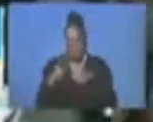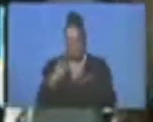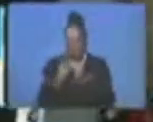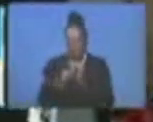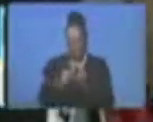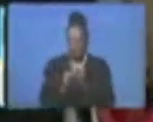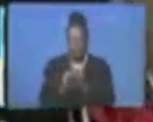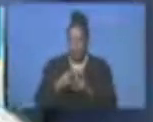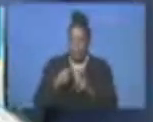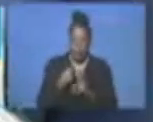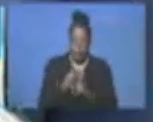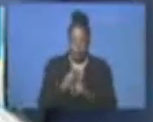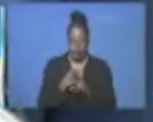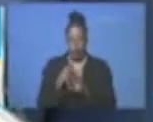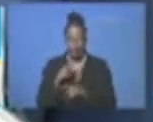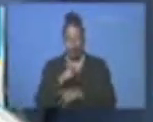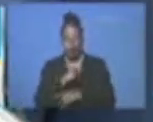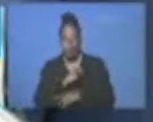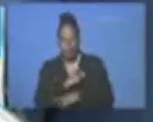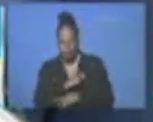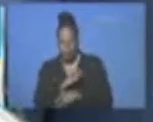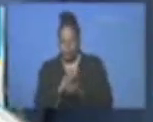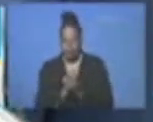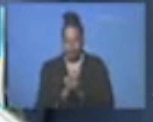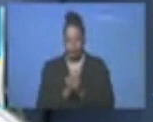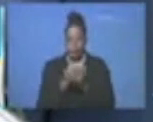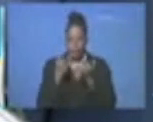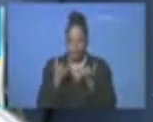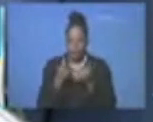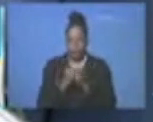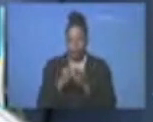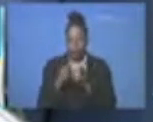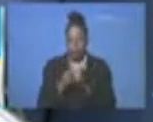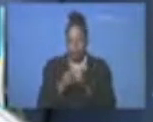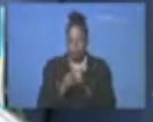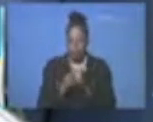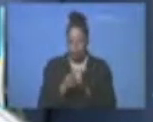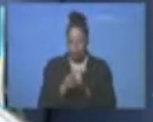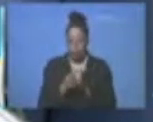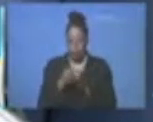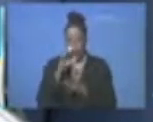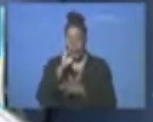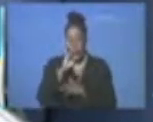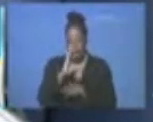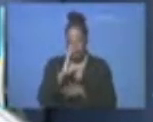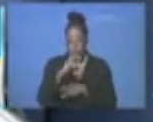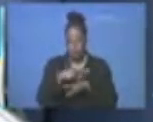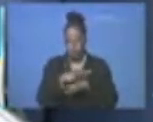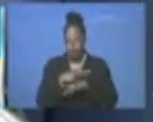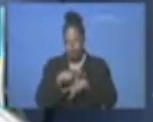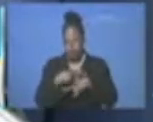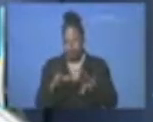be tremendous. The Inter-Island Relays, I understand, has already booked 600 rooms. So you take